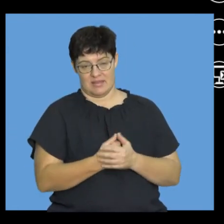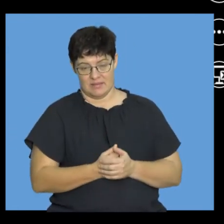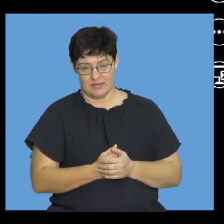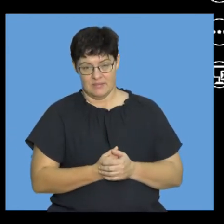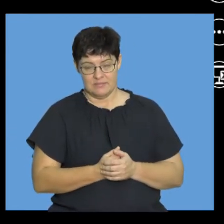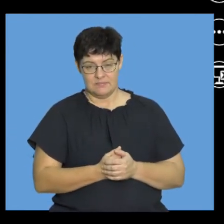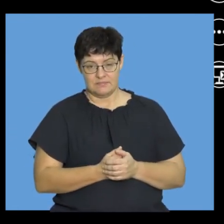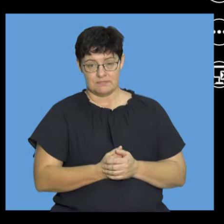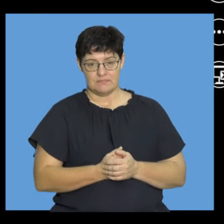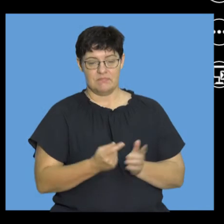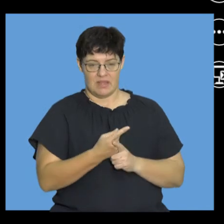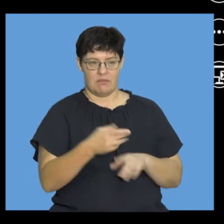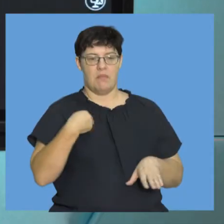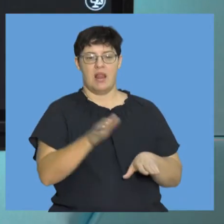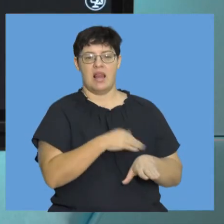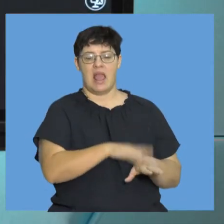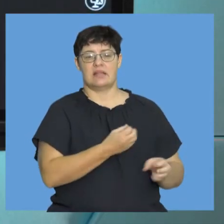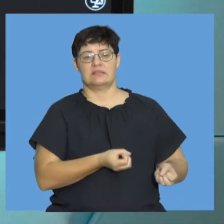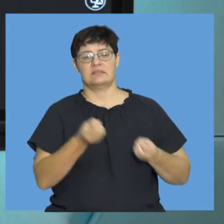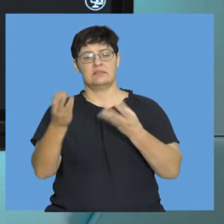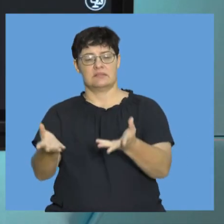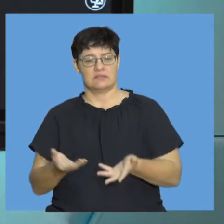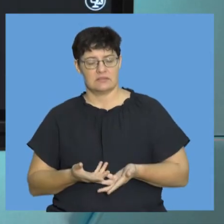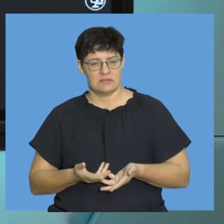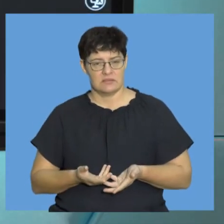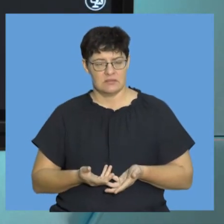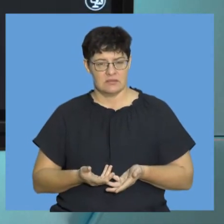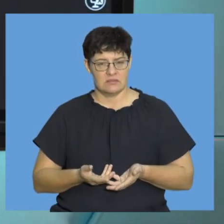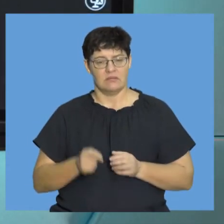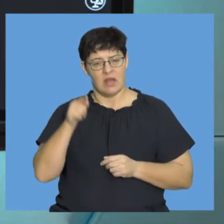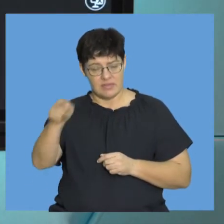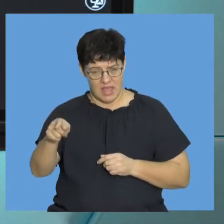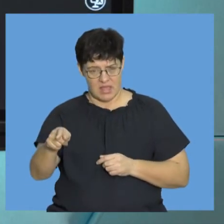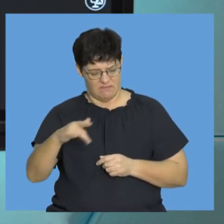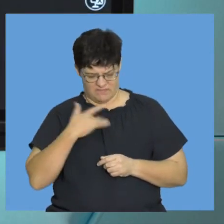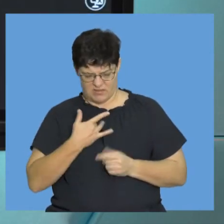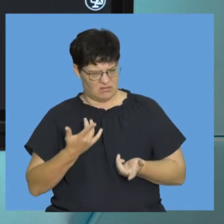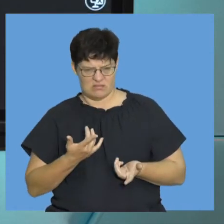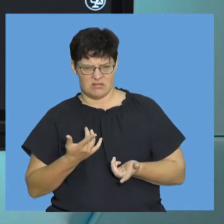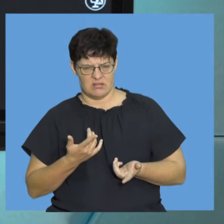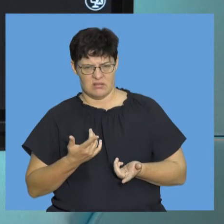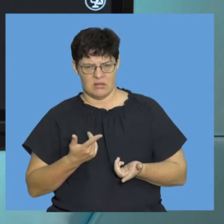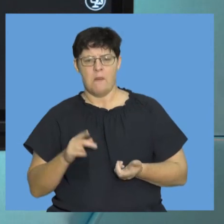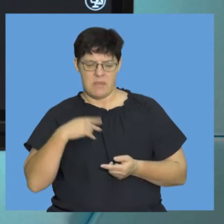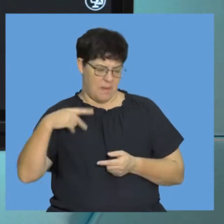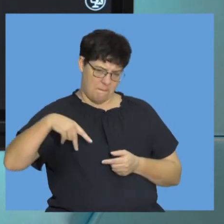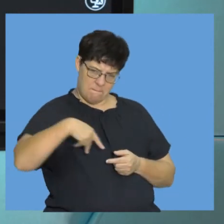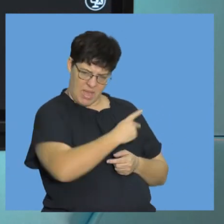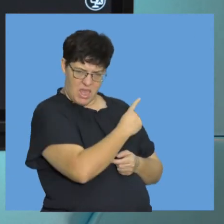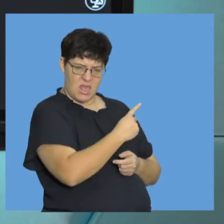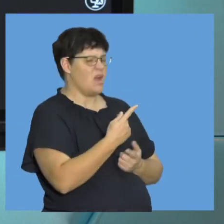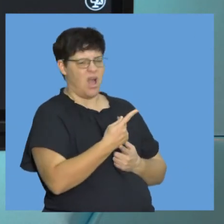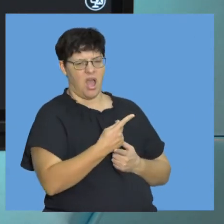you are delivering the stock late to your customers, obviously they're going to feel that they can take the time to pay you as